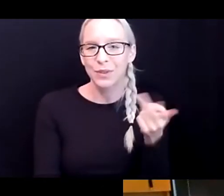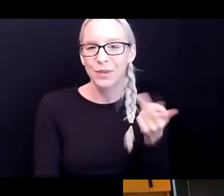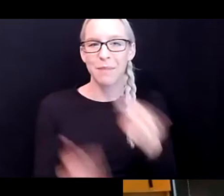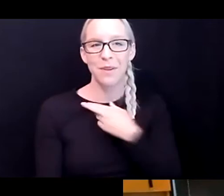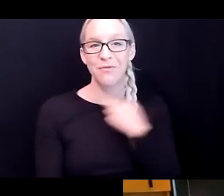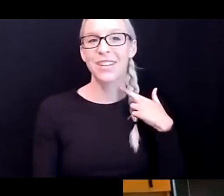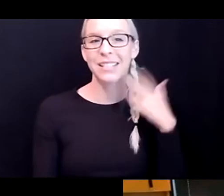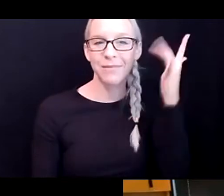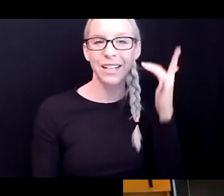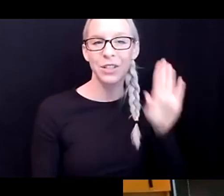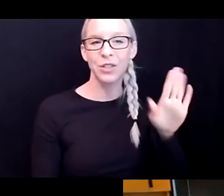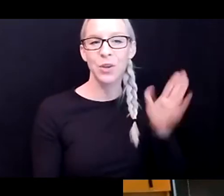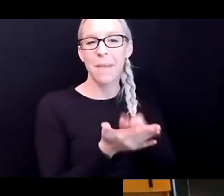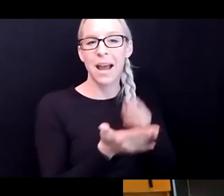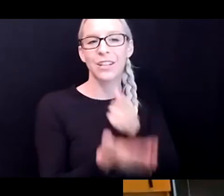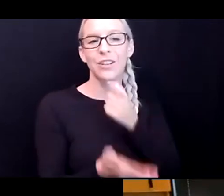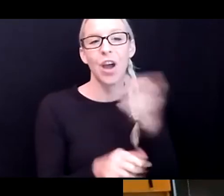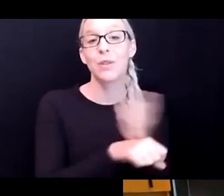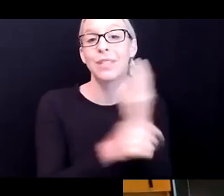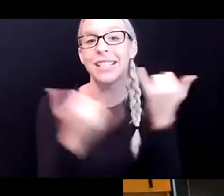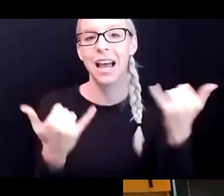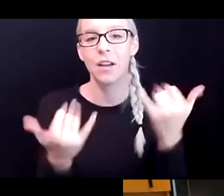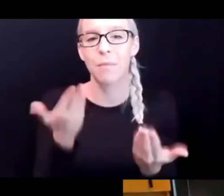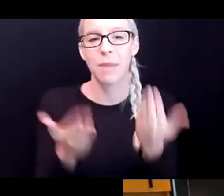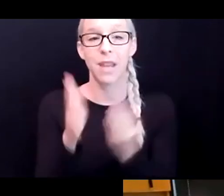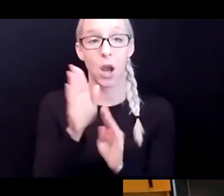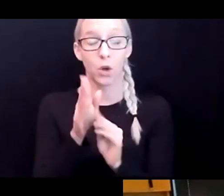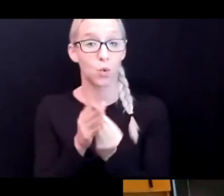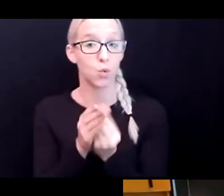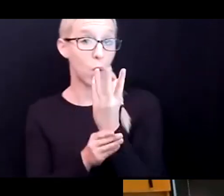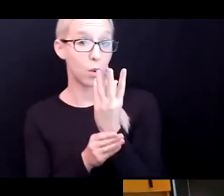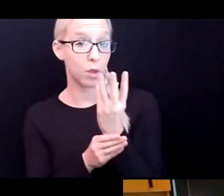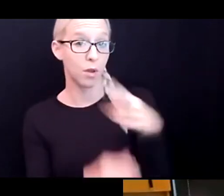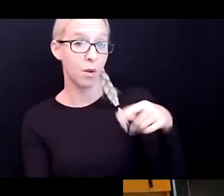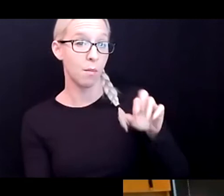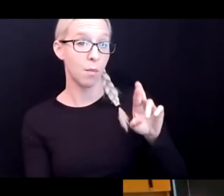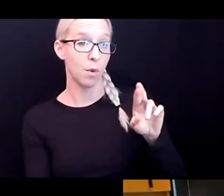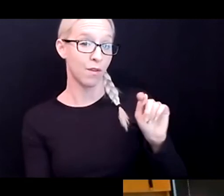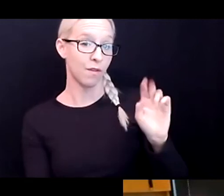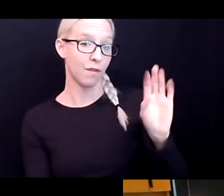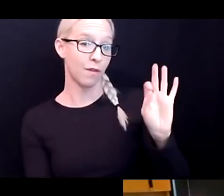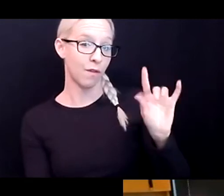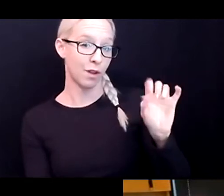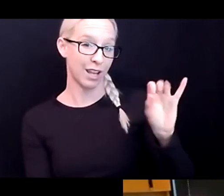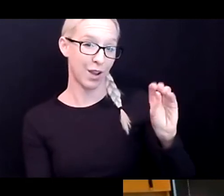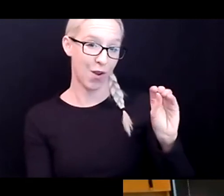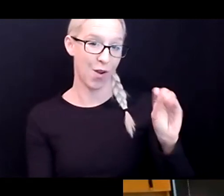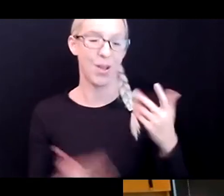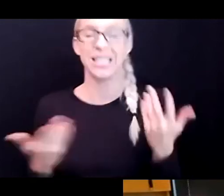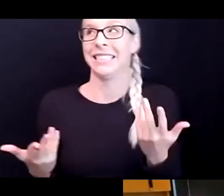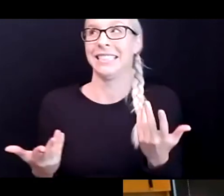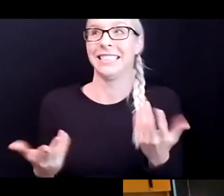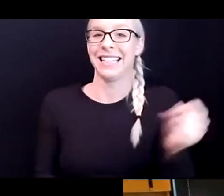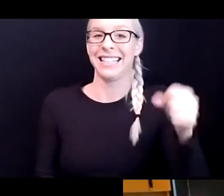now. So maybe the moderate or growth portfolio, right? Just assumptions. Well, and it made me think, now I got